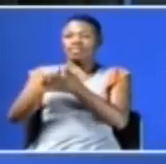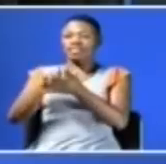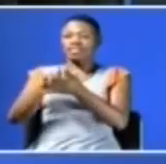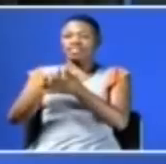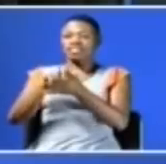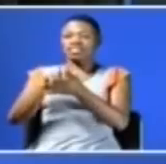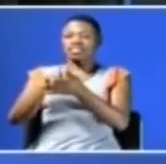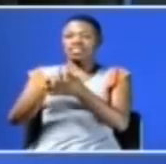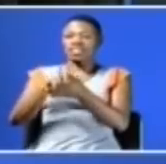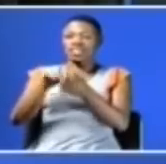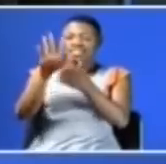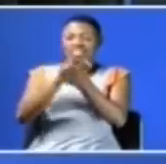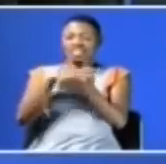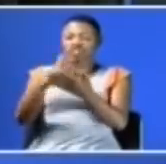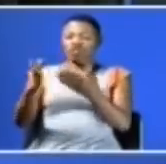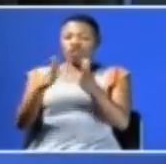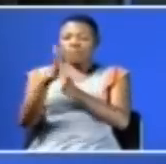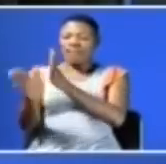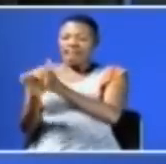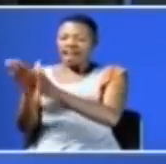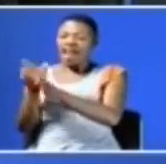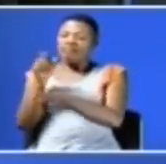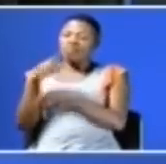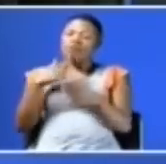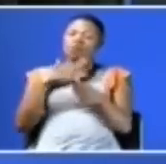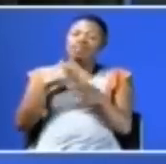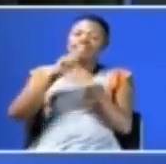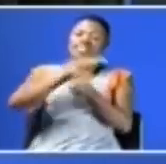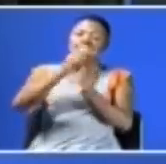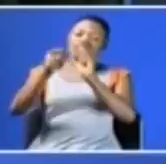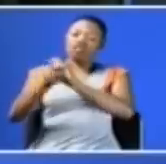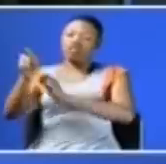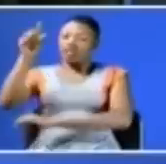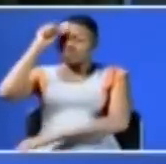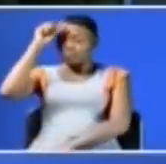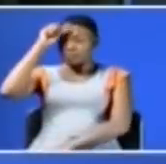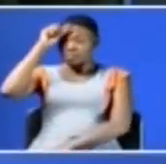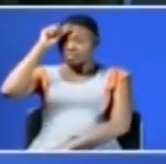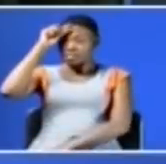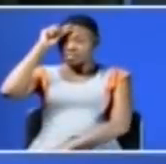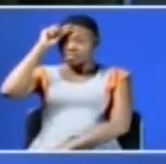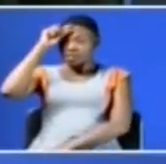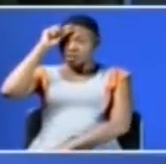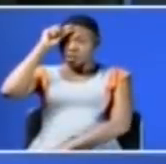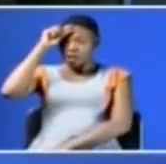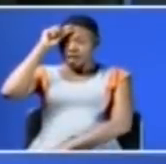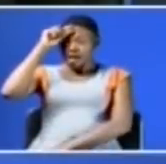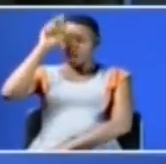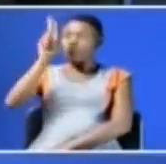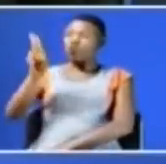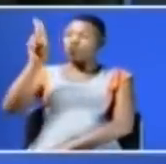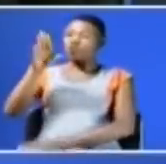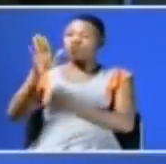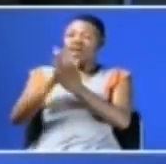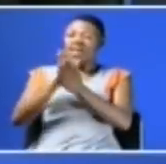in that structured arrangement that they wanted, they wanted a transitional government to be headed by Uhuru and Raila. I